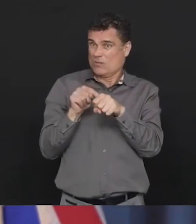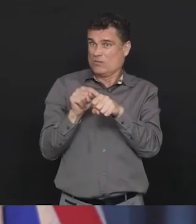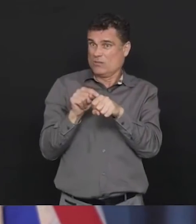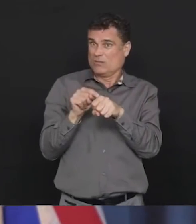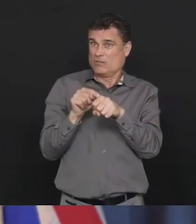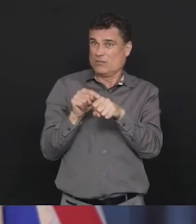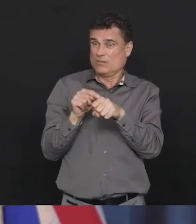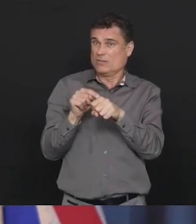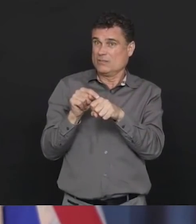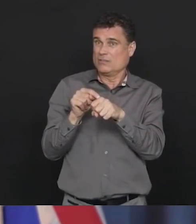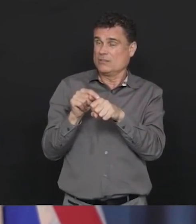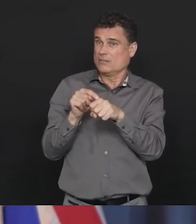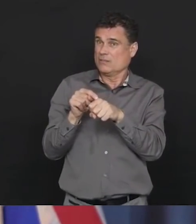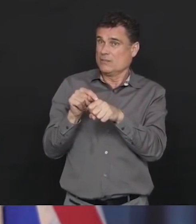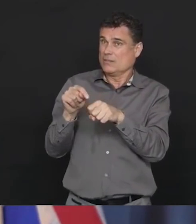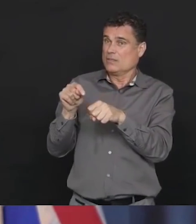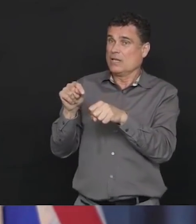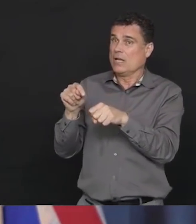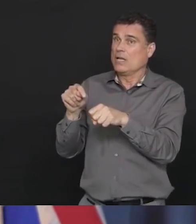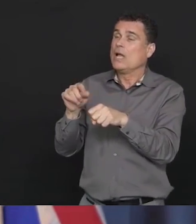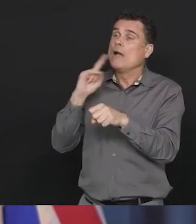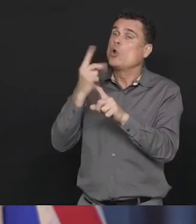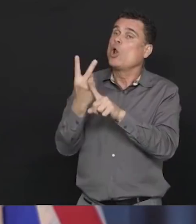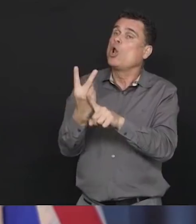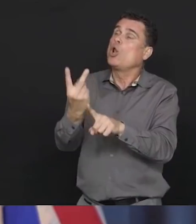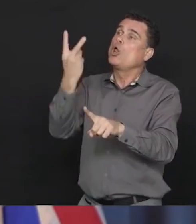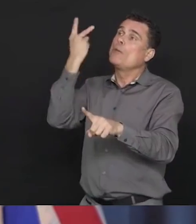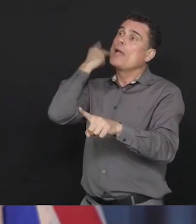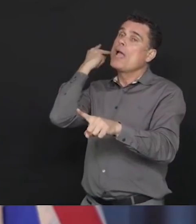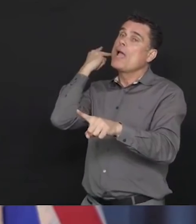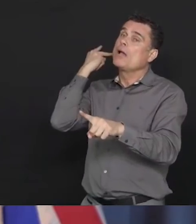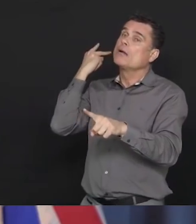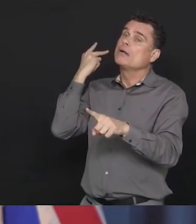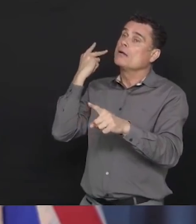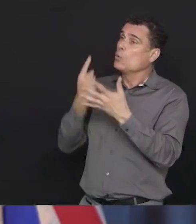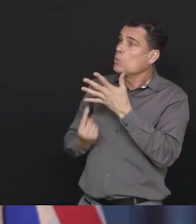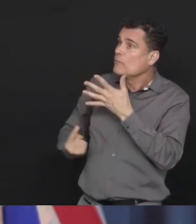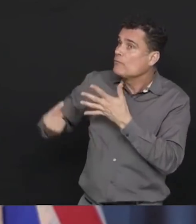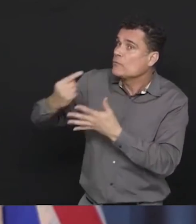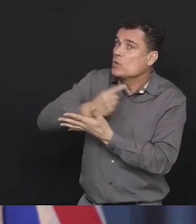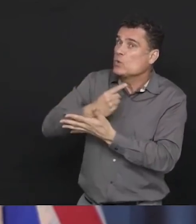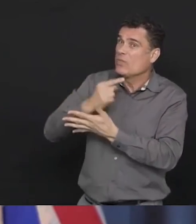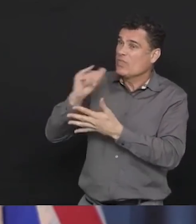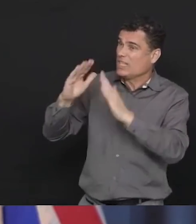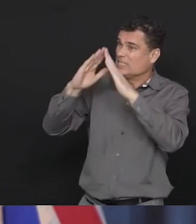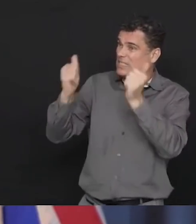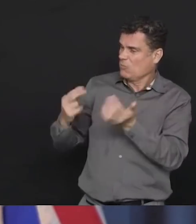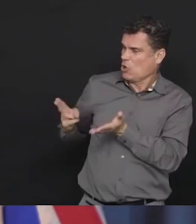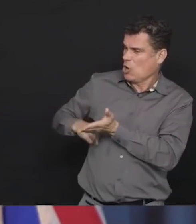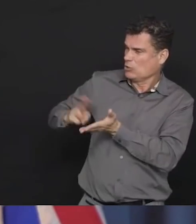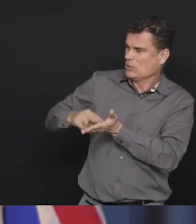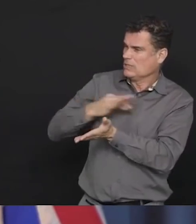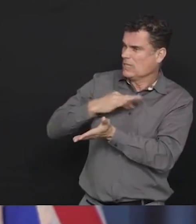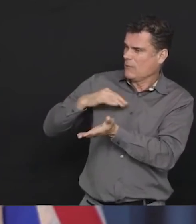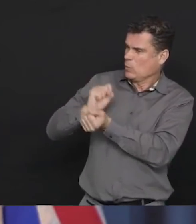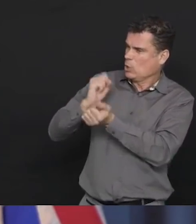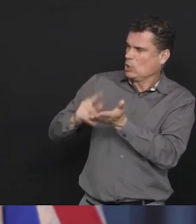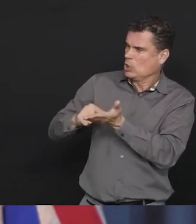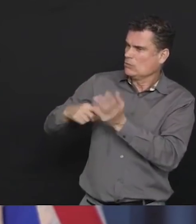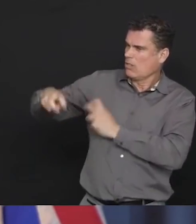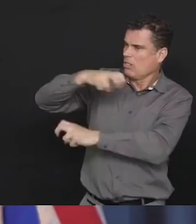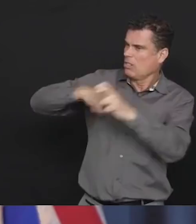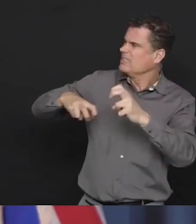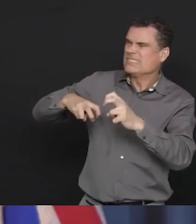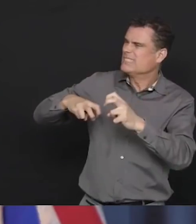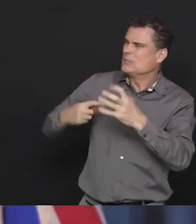Right now, all of those contracts, we've essentially said, for the purpose of this pandemic, we're going to hire everybody,